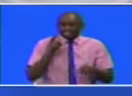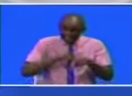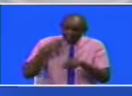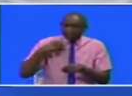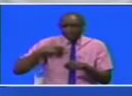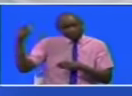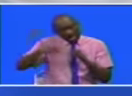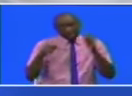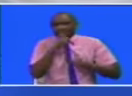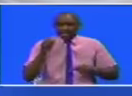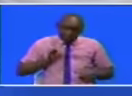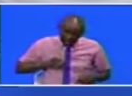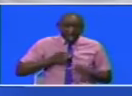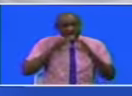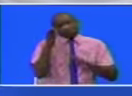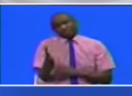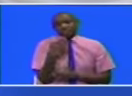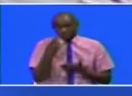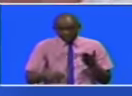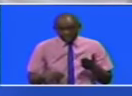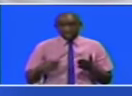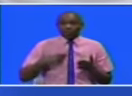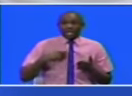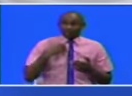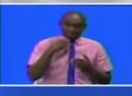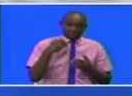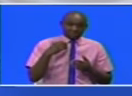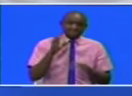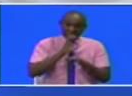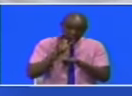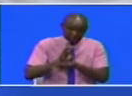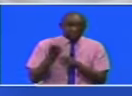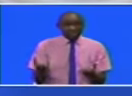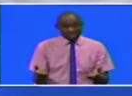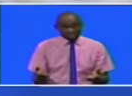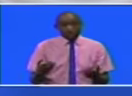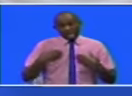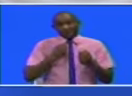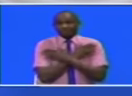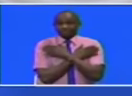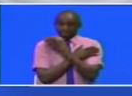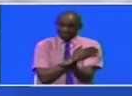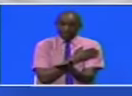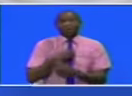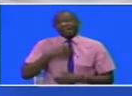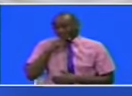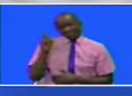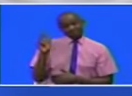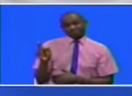people coming to my grandmother's house and we used to sing. We had the church and we had friends. And as my father